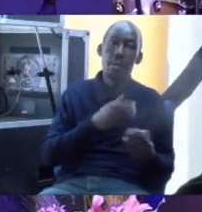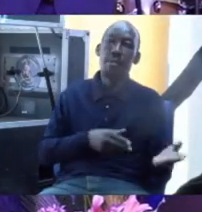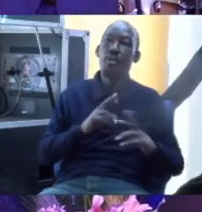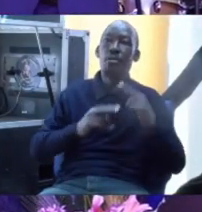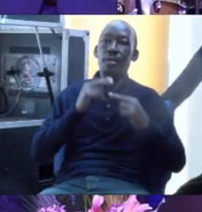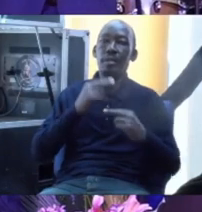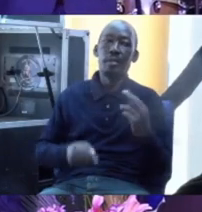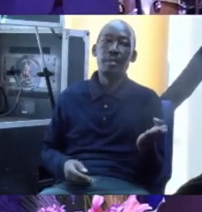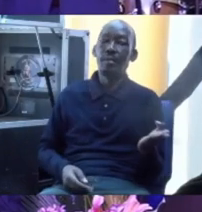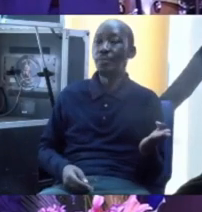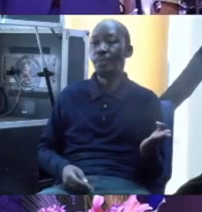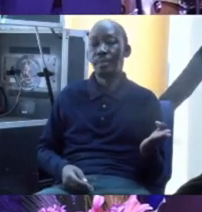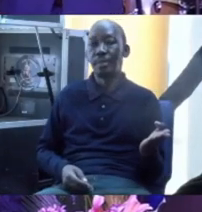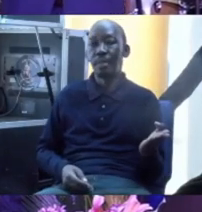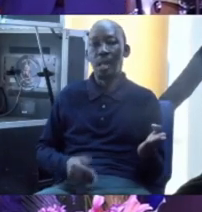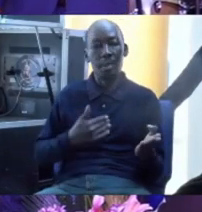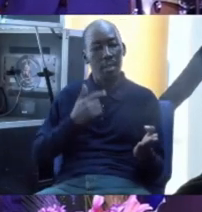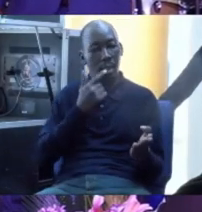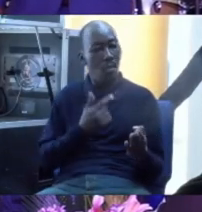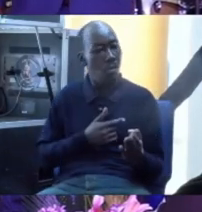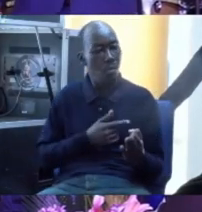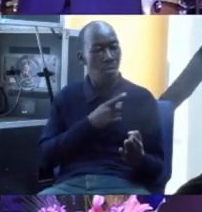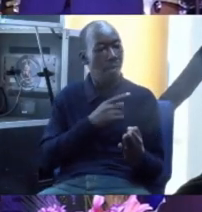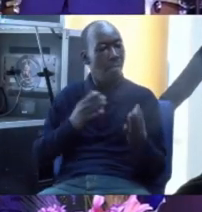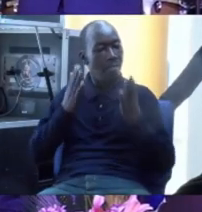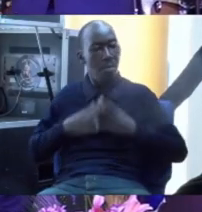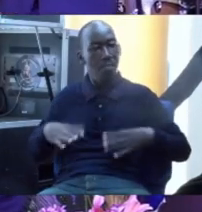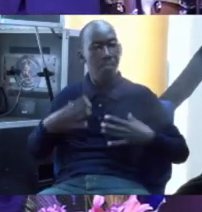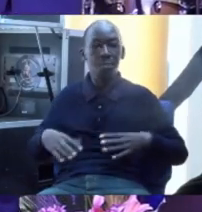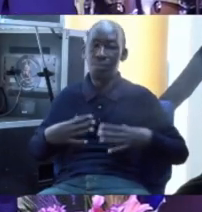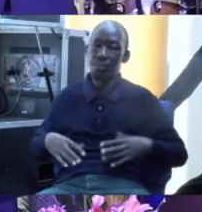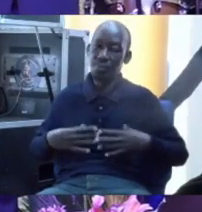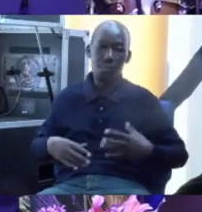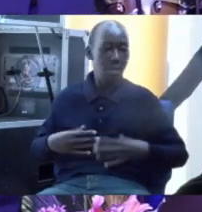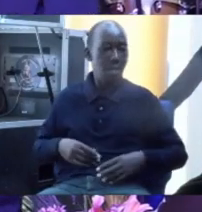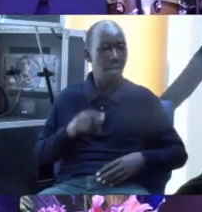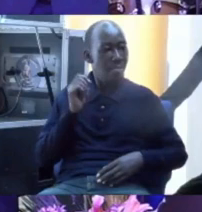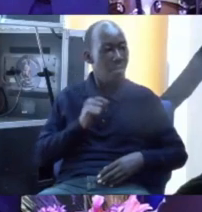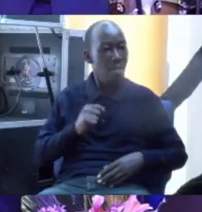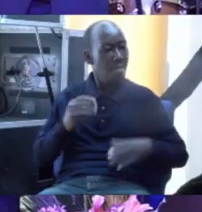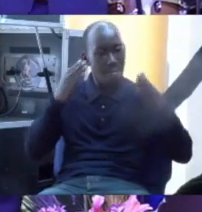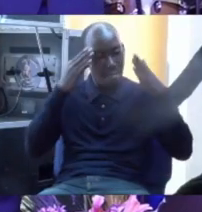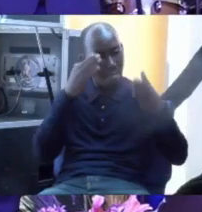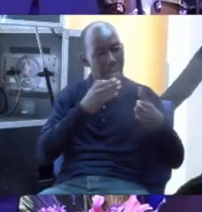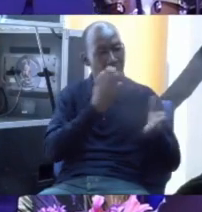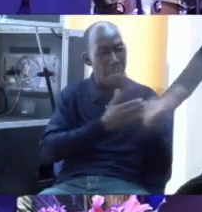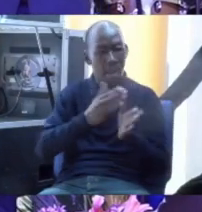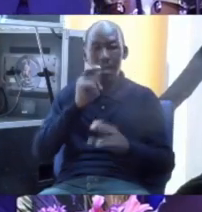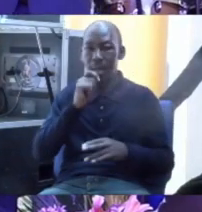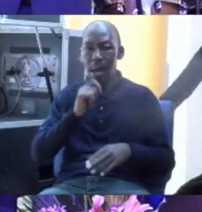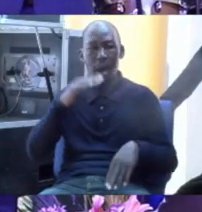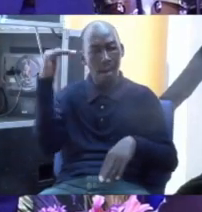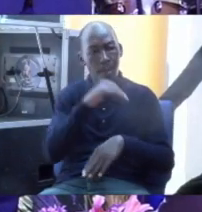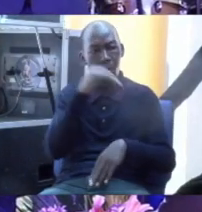You find ready meat. Nikasema kama mwanadamu. I said like anaweza kutengeza nyama. He can prepare saa meat. 12